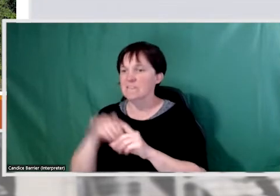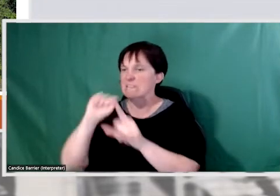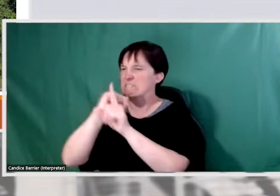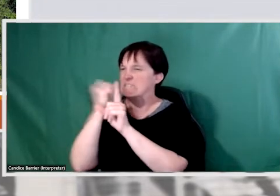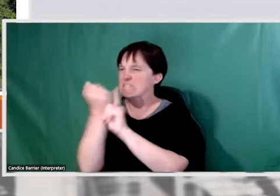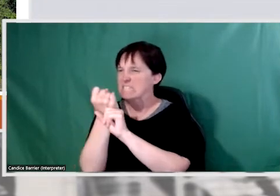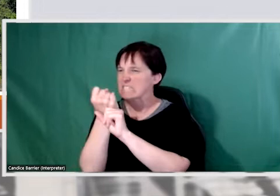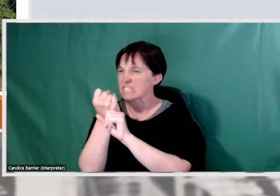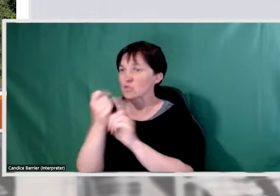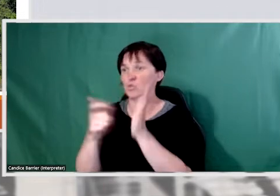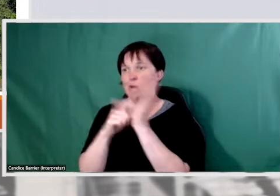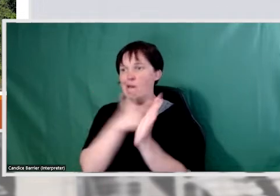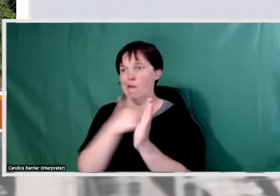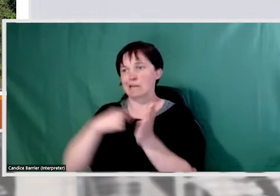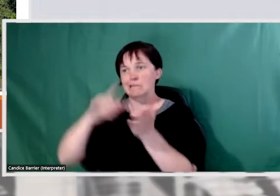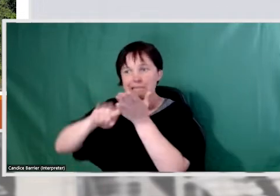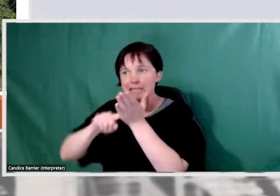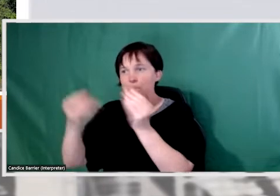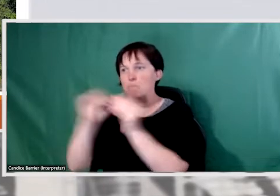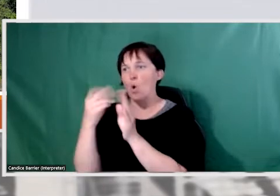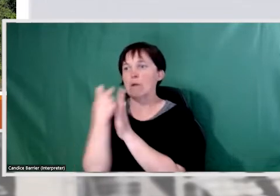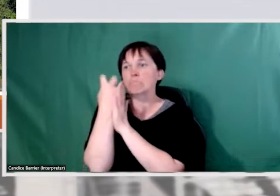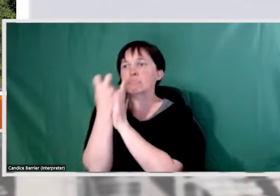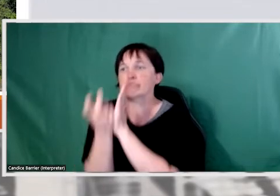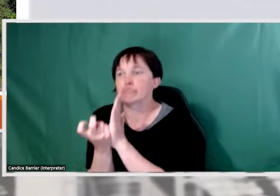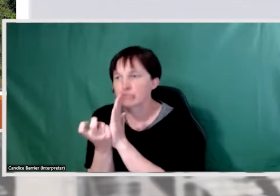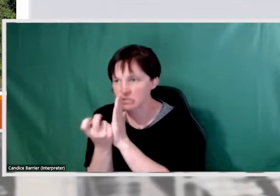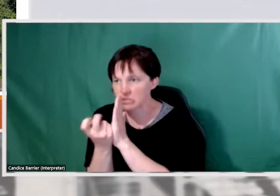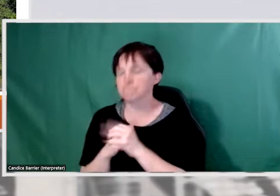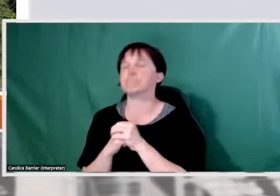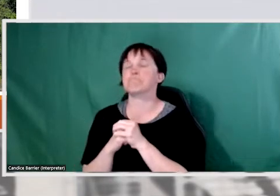that required us to investigate even further. And so